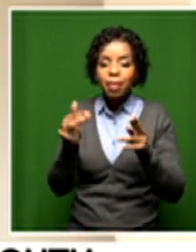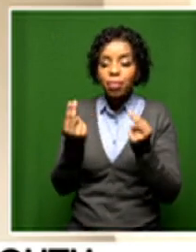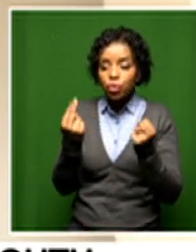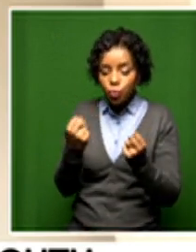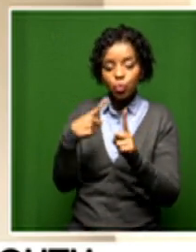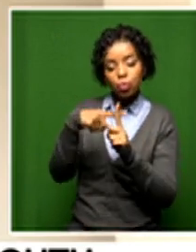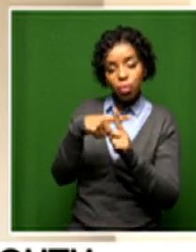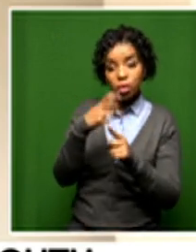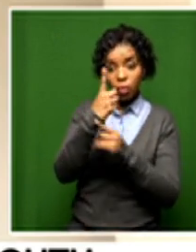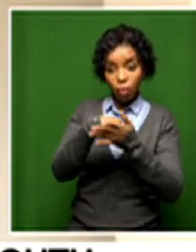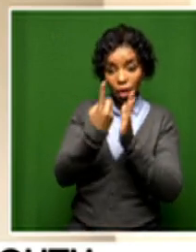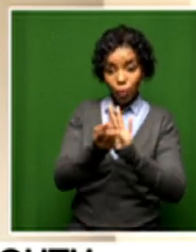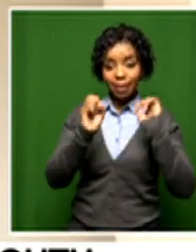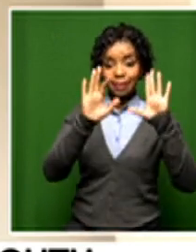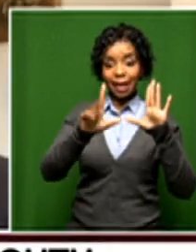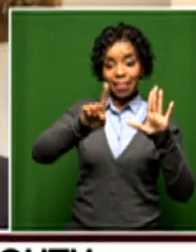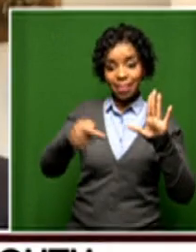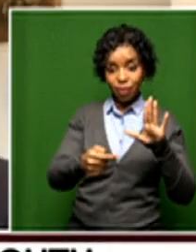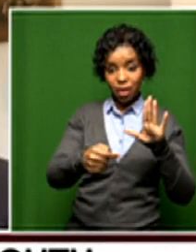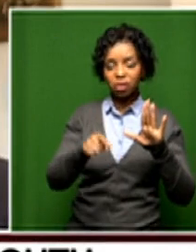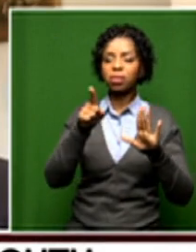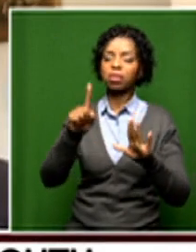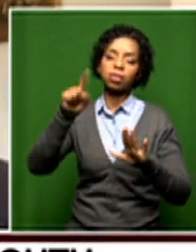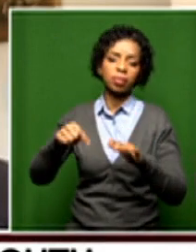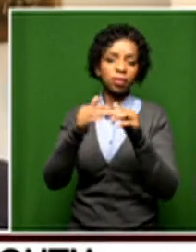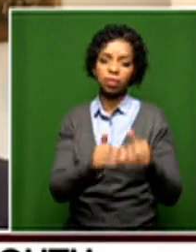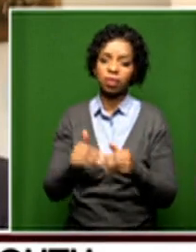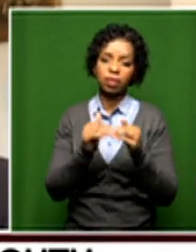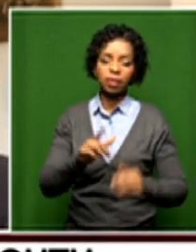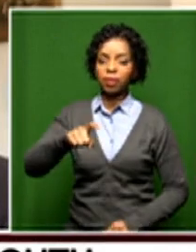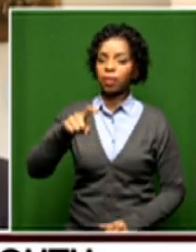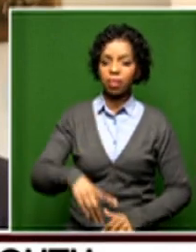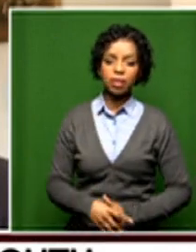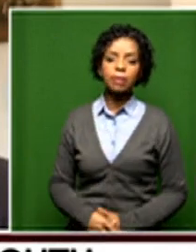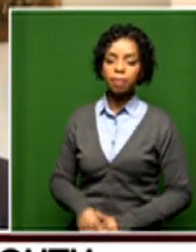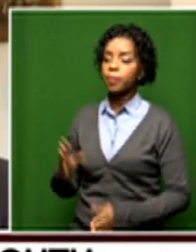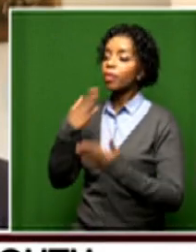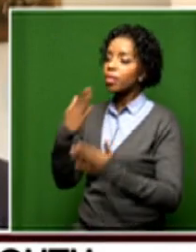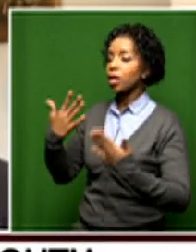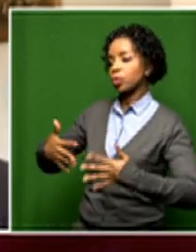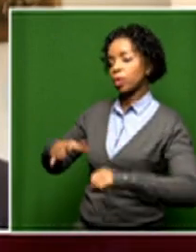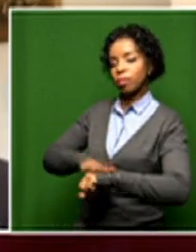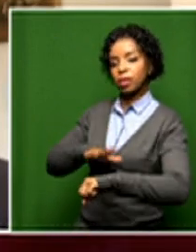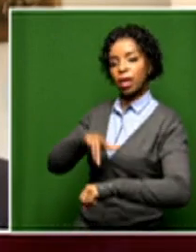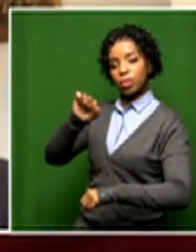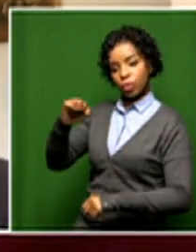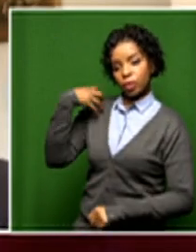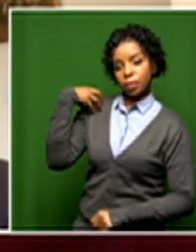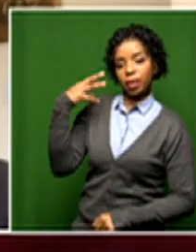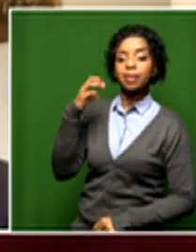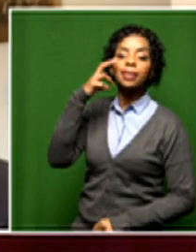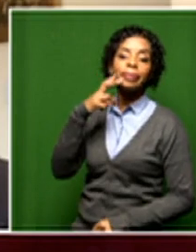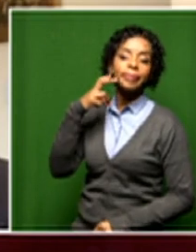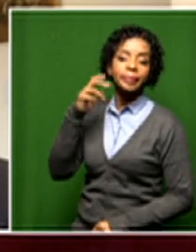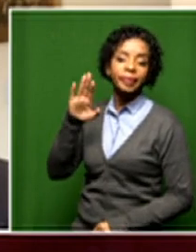serious enough for us to take precautions. Minister, we're going to have to leave it there for now. Thanks so much for your time. As always, Health Minister Dr. Zweli Mkhize